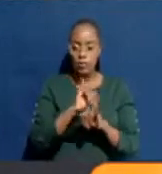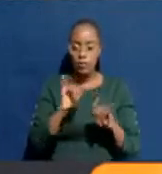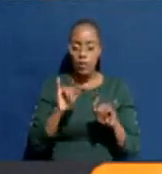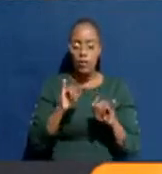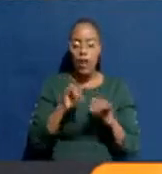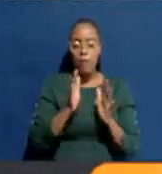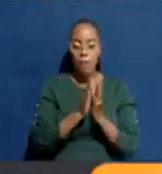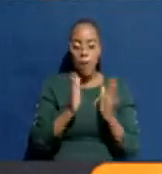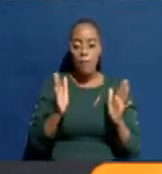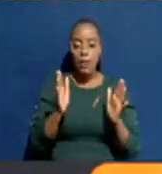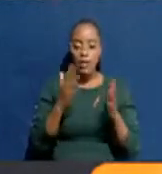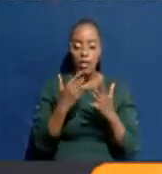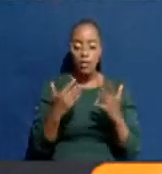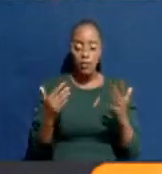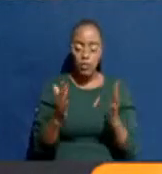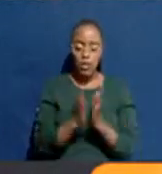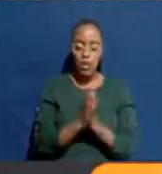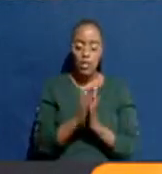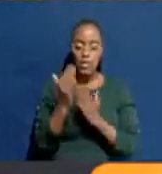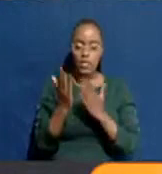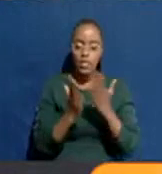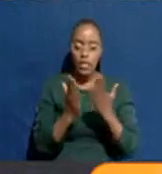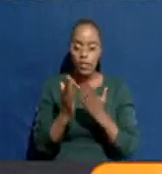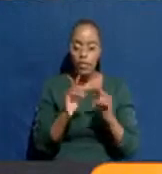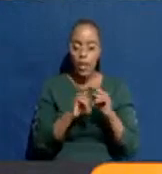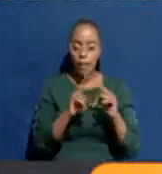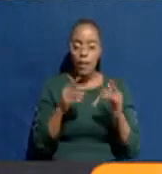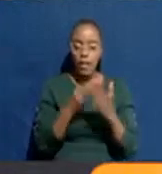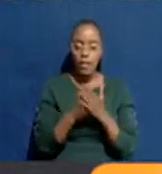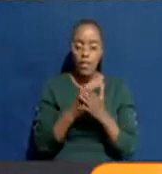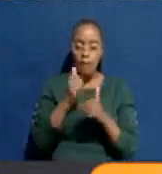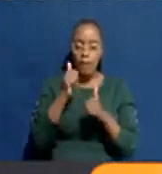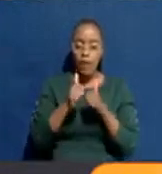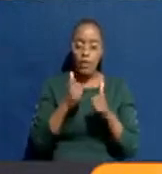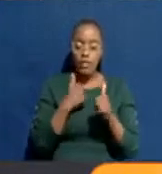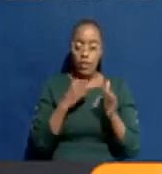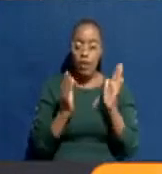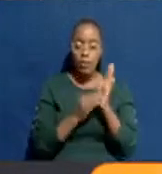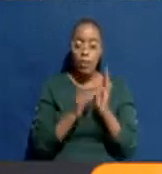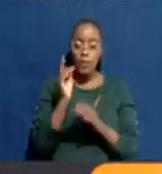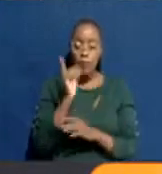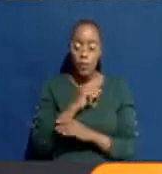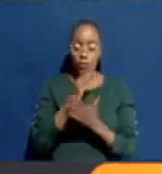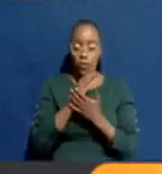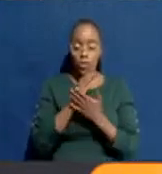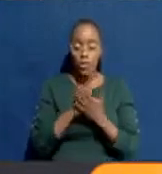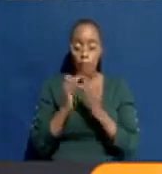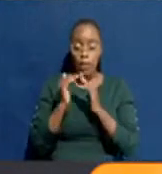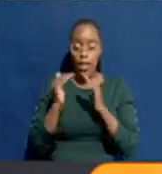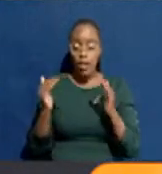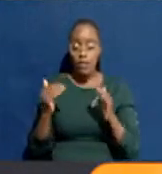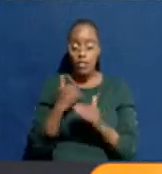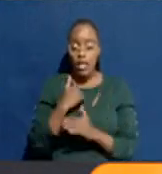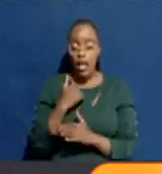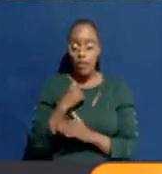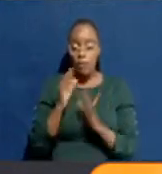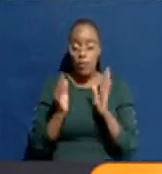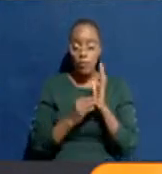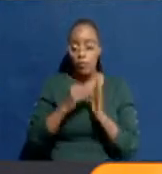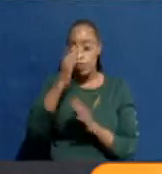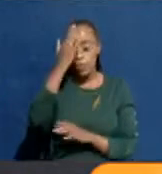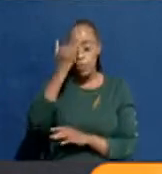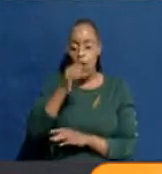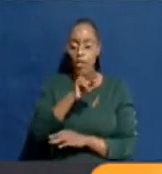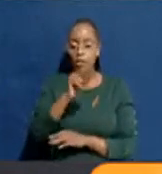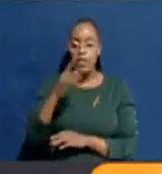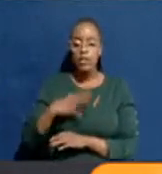public goods and services. But the monies that are insulated into some levies, they are insulated because